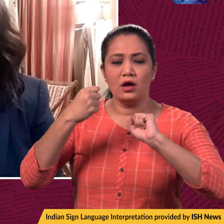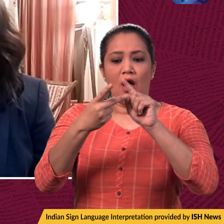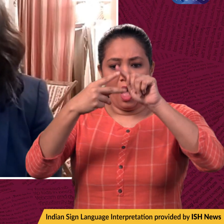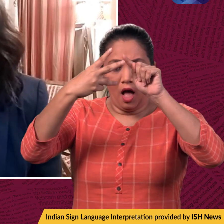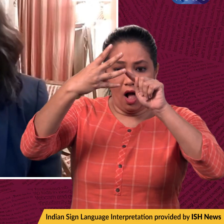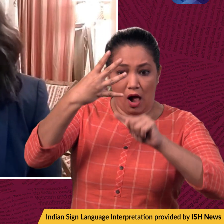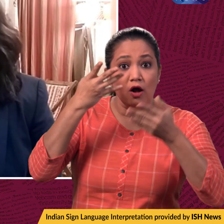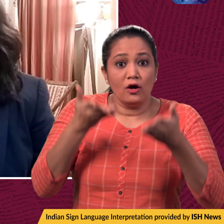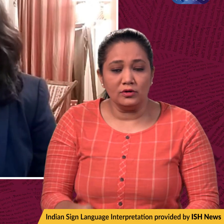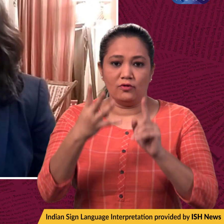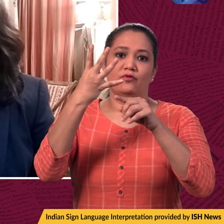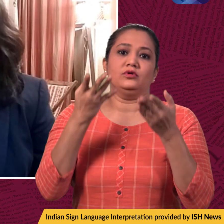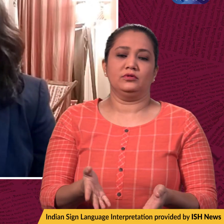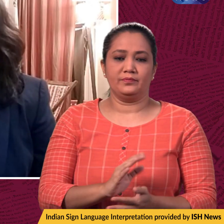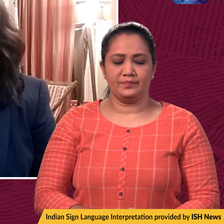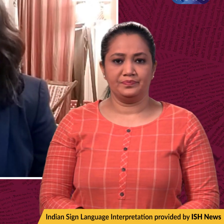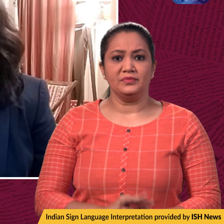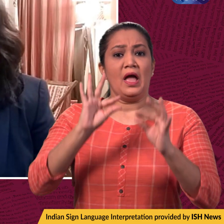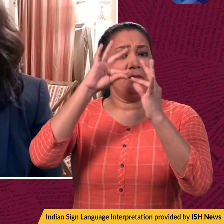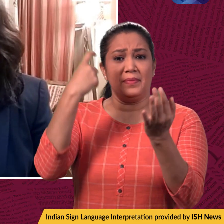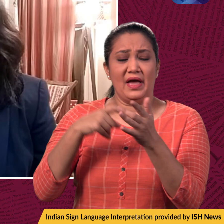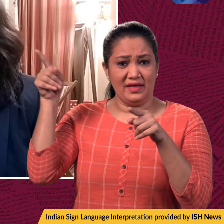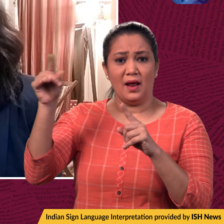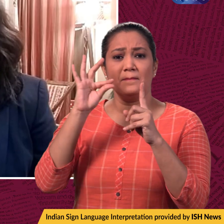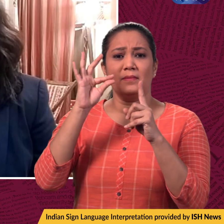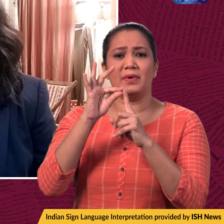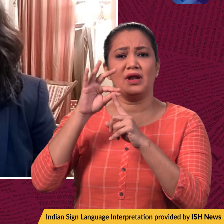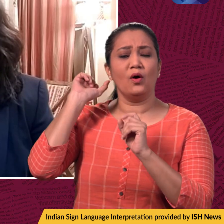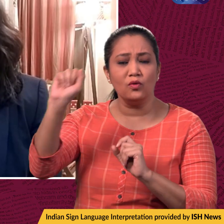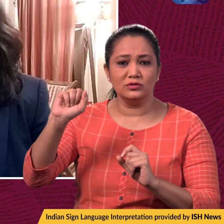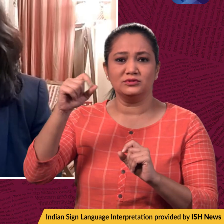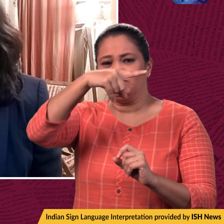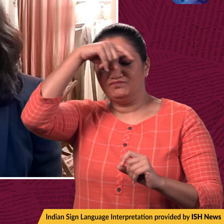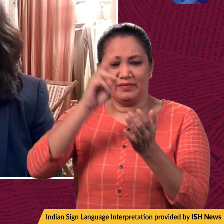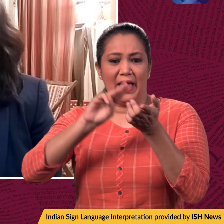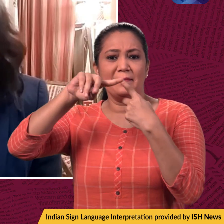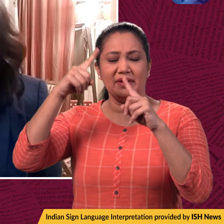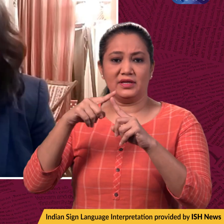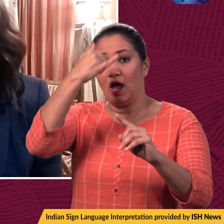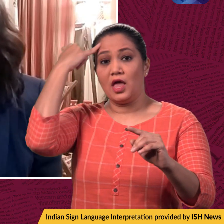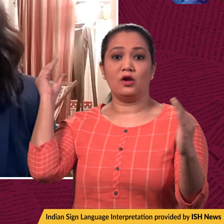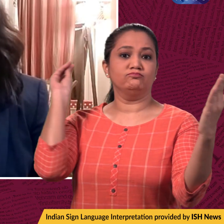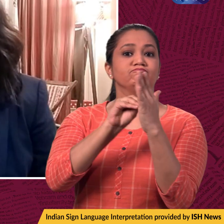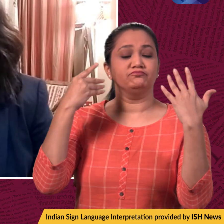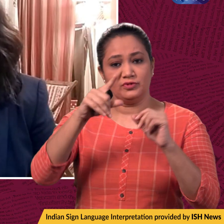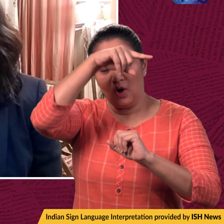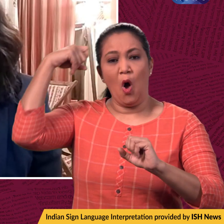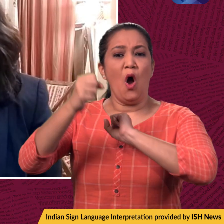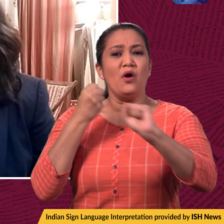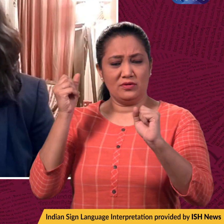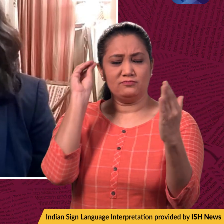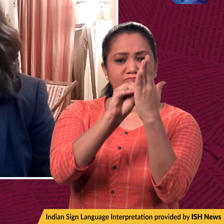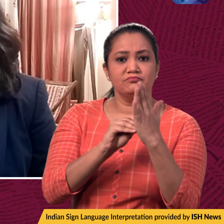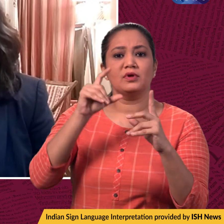wave. In Bihar, in the meantime, the Patna Meteorological Center has maintained a yellow alert for heat wave in